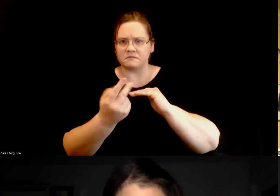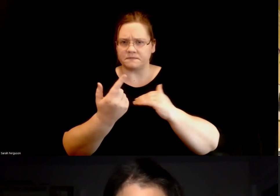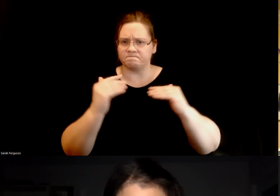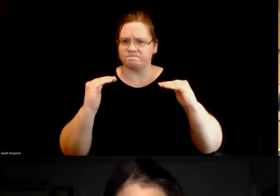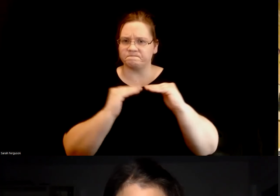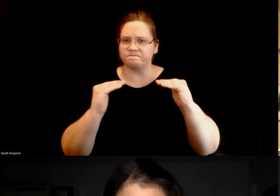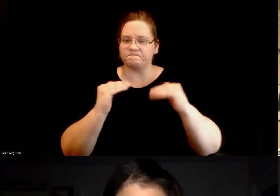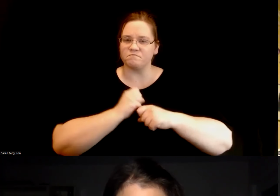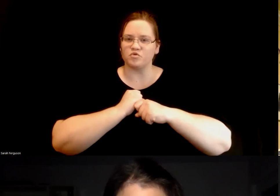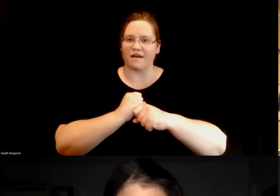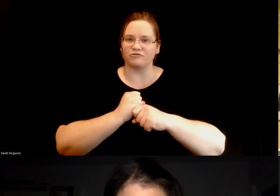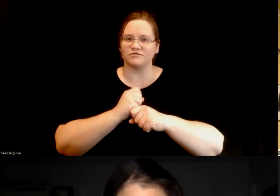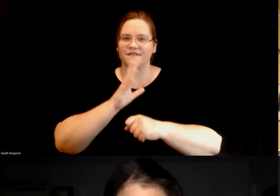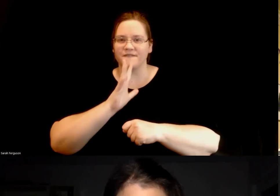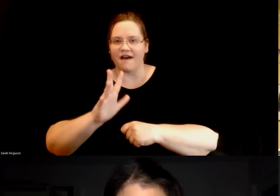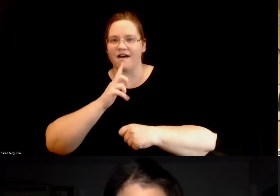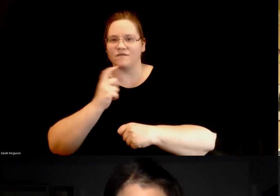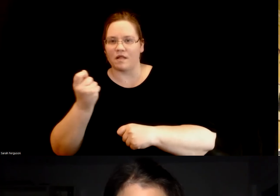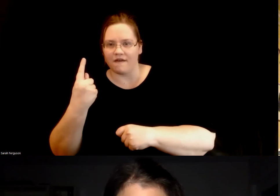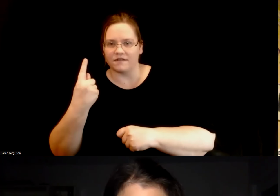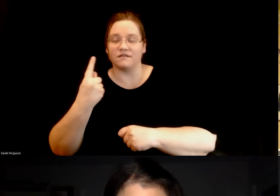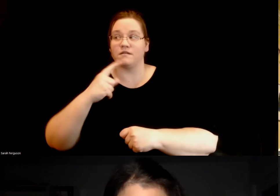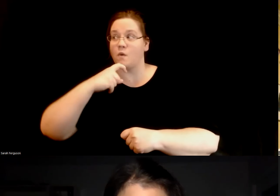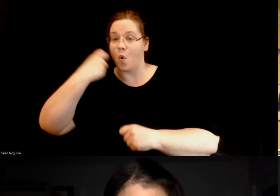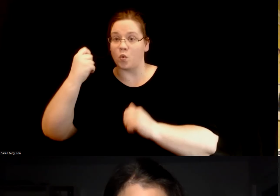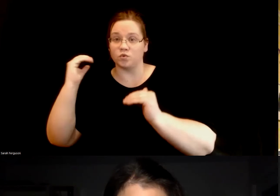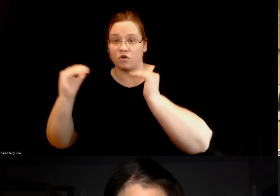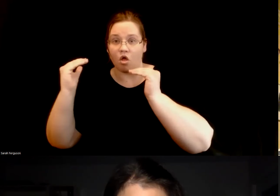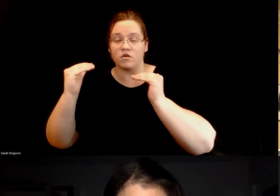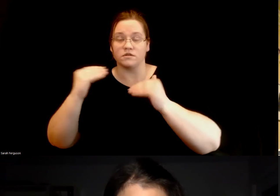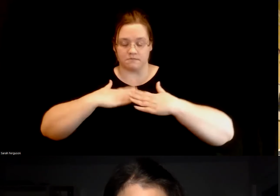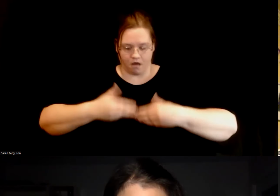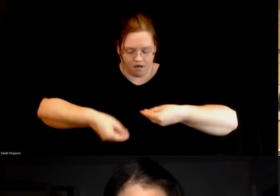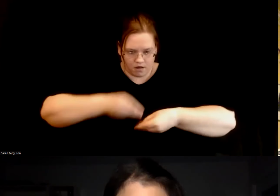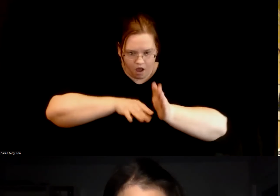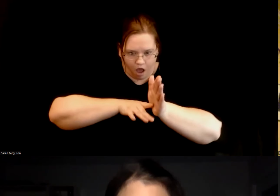that 5 to 11-year-olds and older adults have with this similar antibody response.